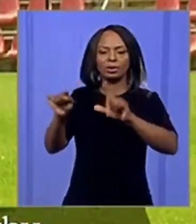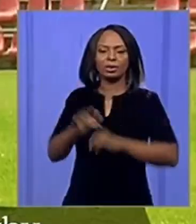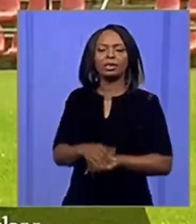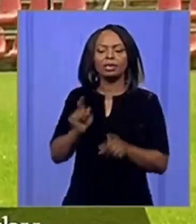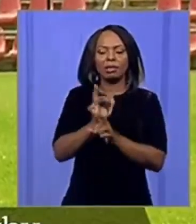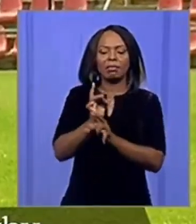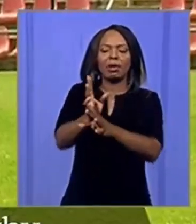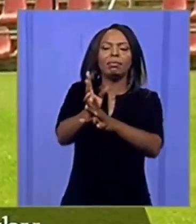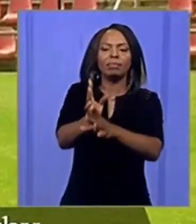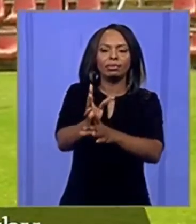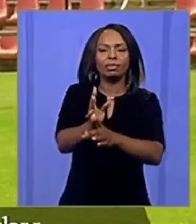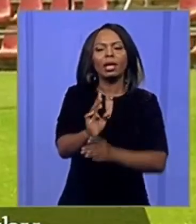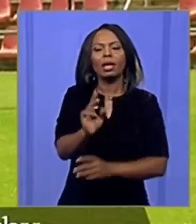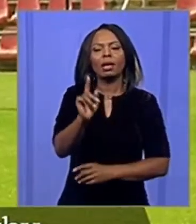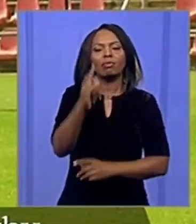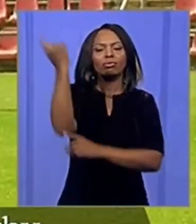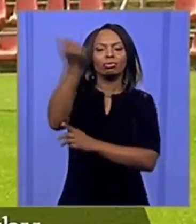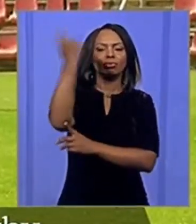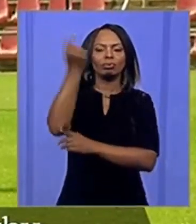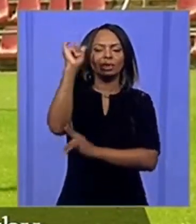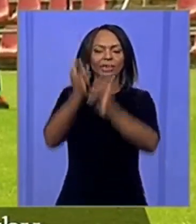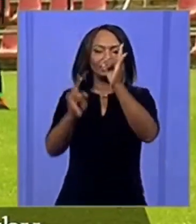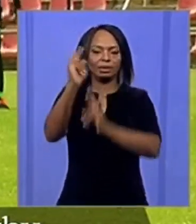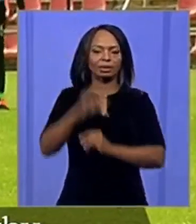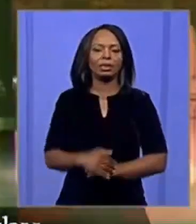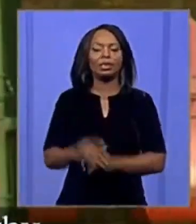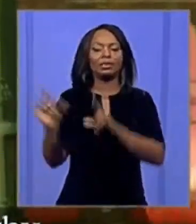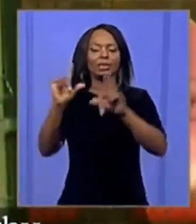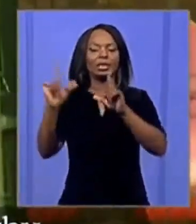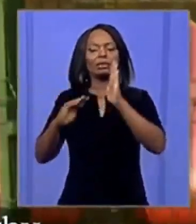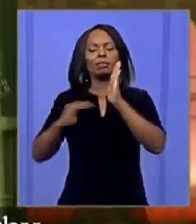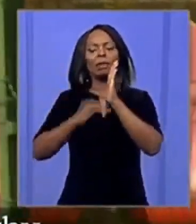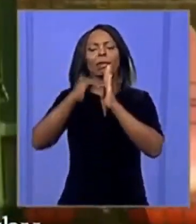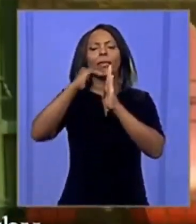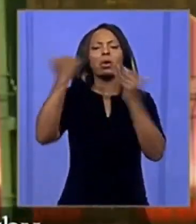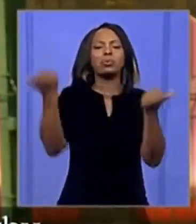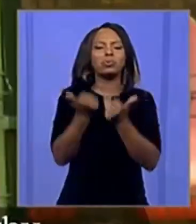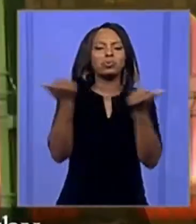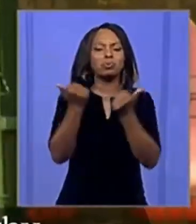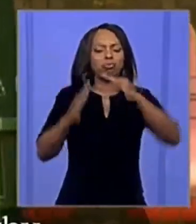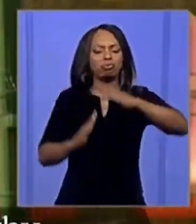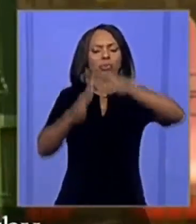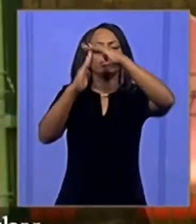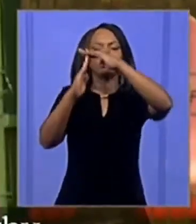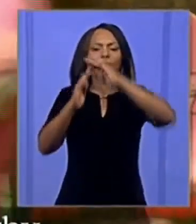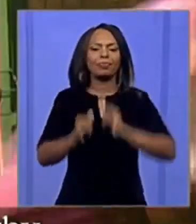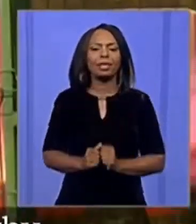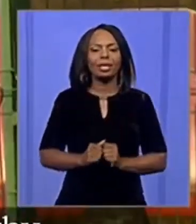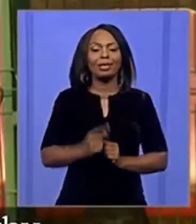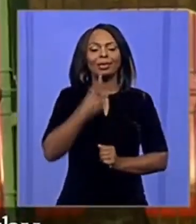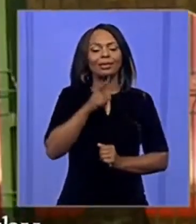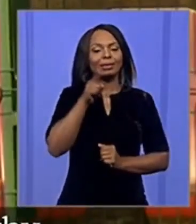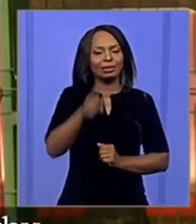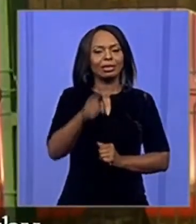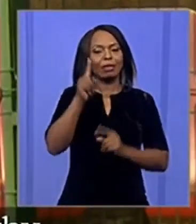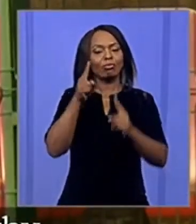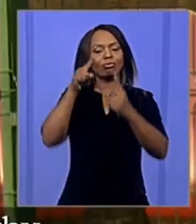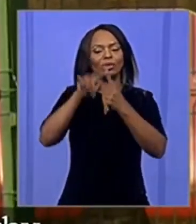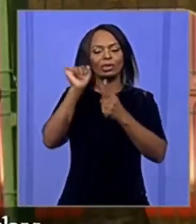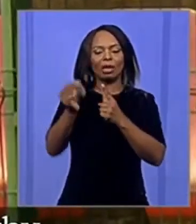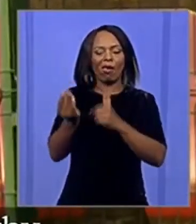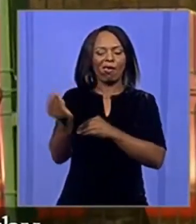City. Sundowns e mo maemong a mantle kwa godimo ga Loko, mme Rivero a re ba batla go konosetsa setlha ba le kwa godimo le go